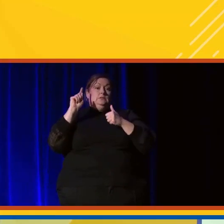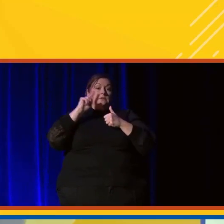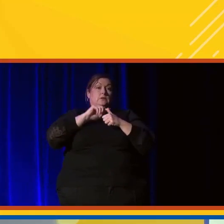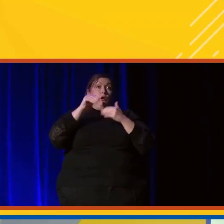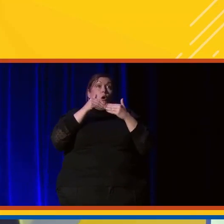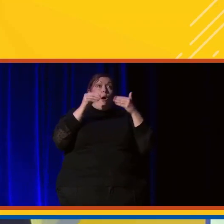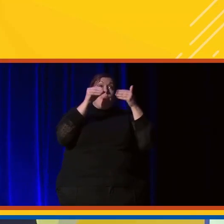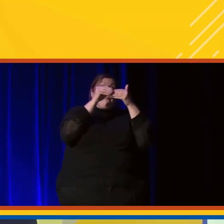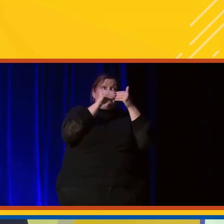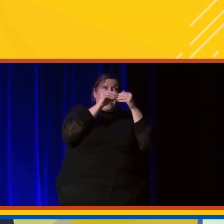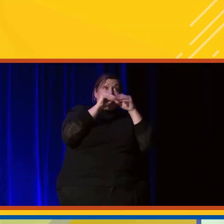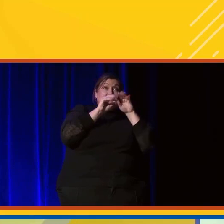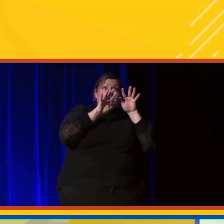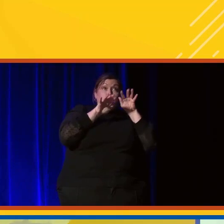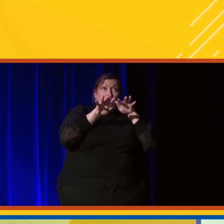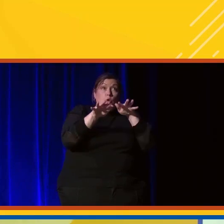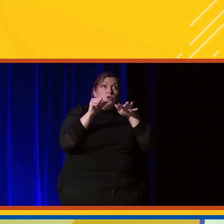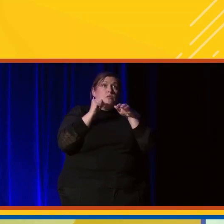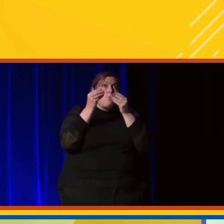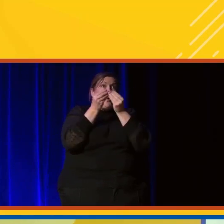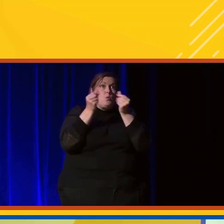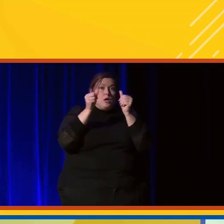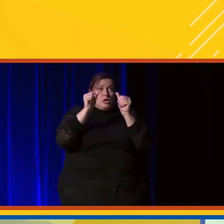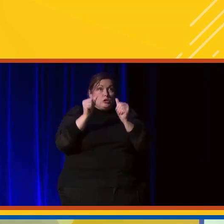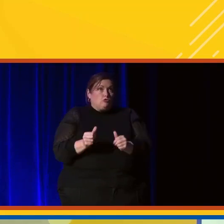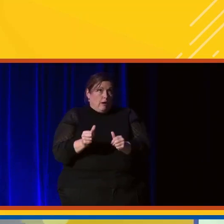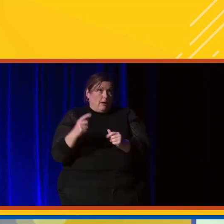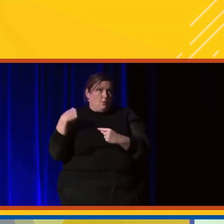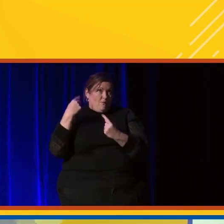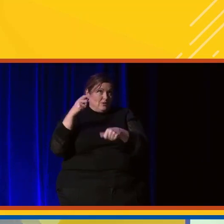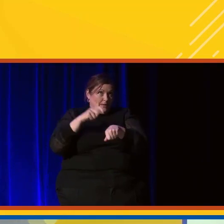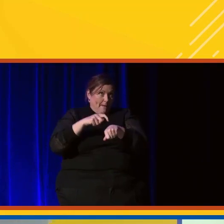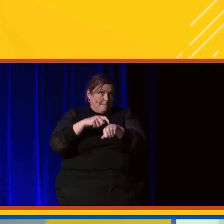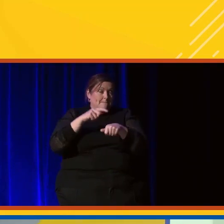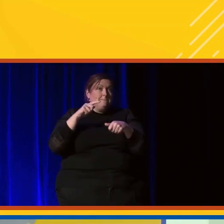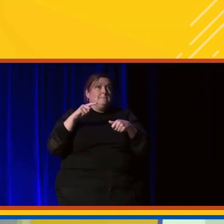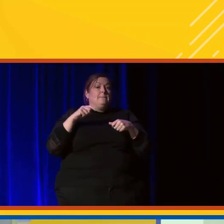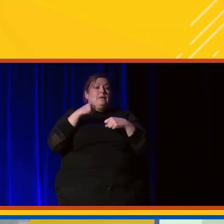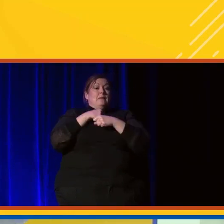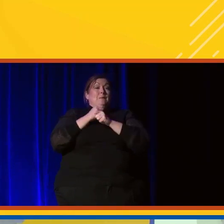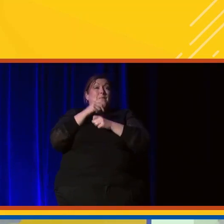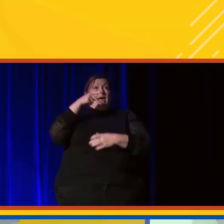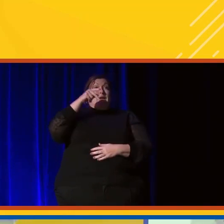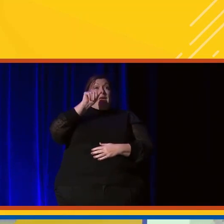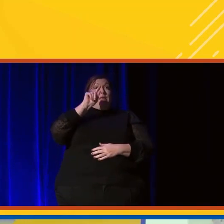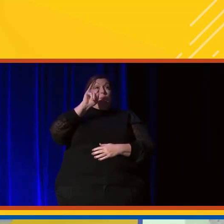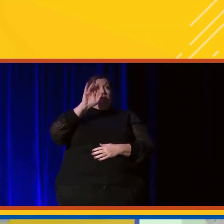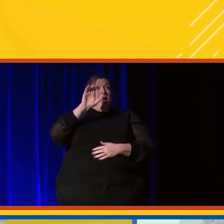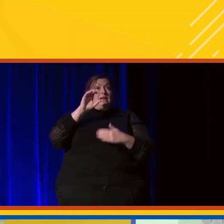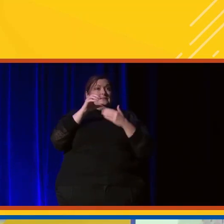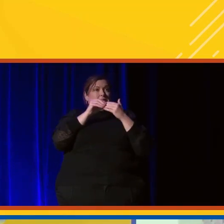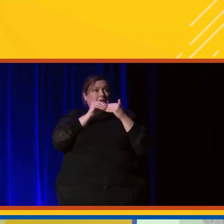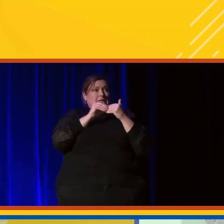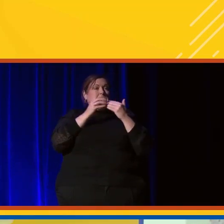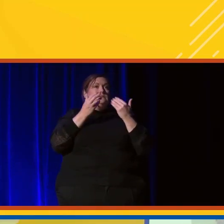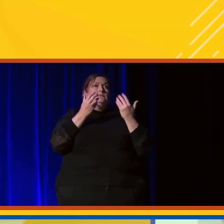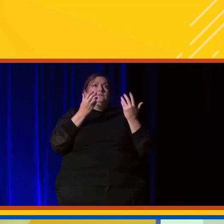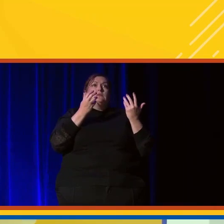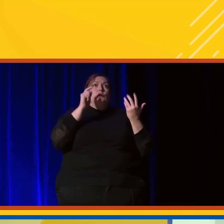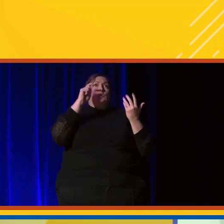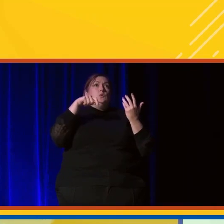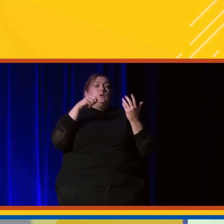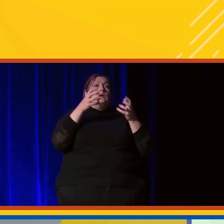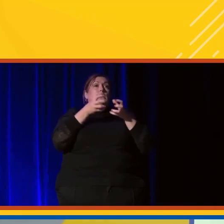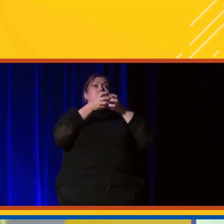all the plastics in the ocean that won't degrade over any reasonable time. Making these plastics requires a truly incredible amount of